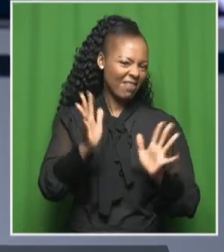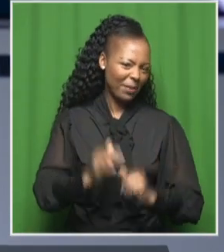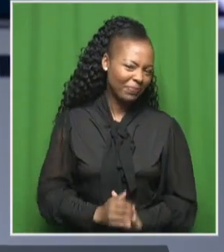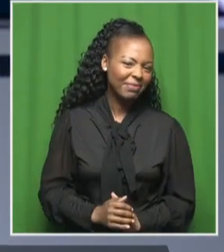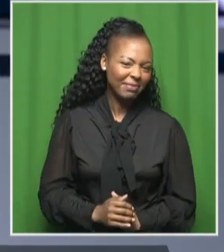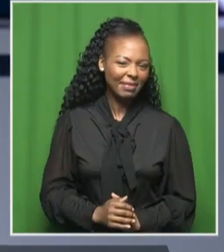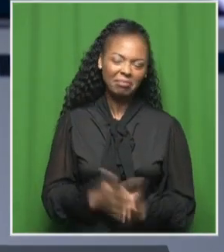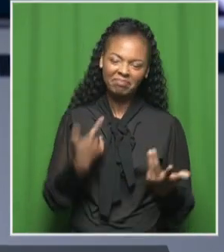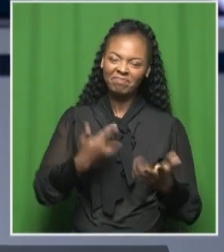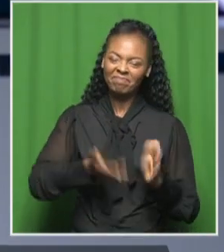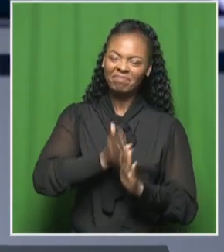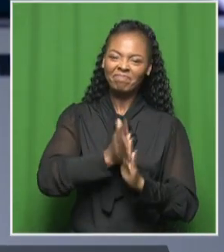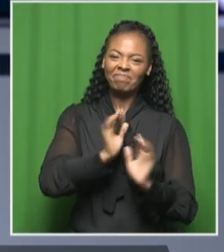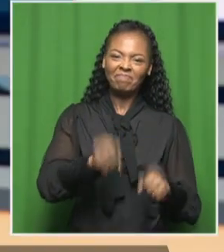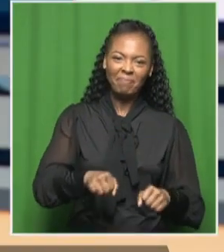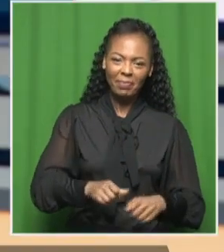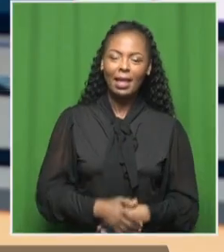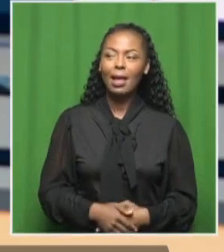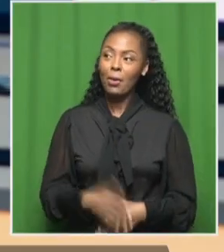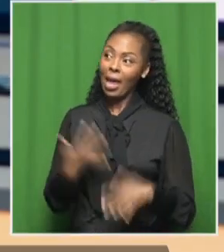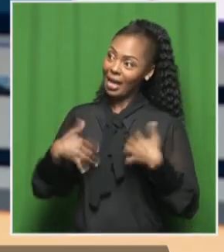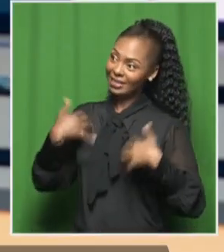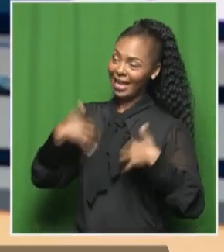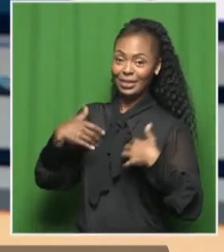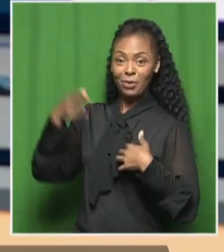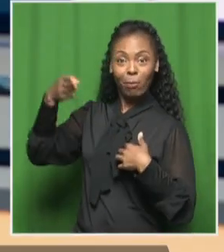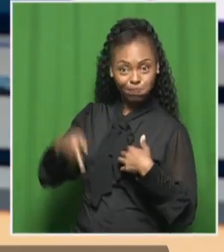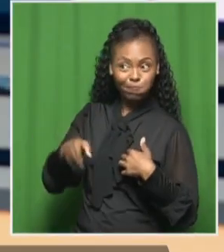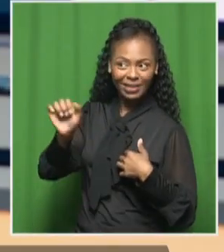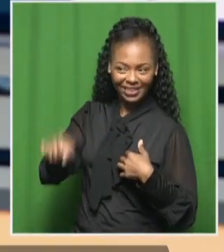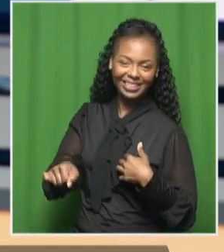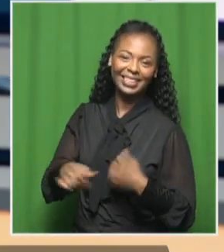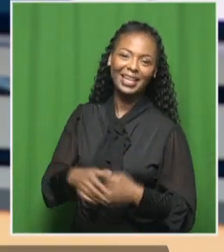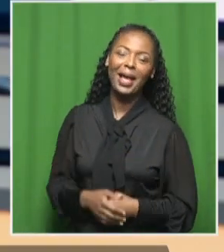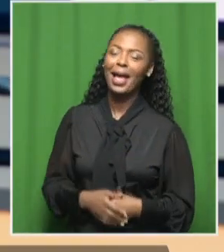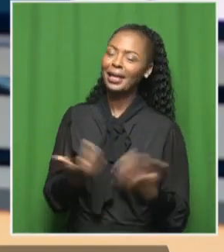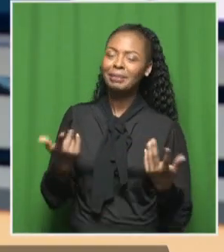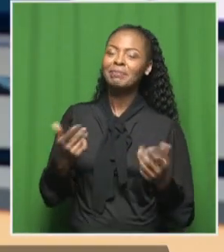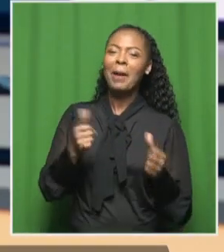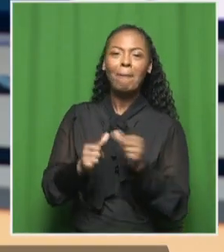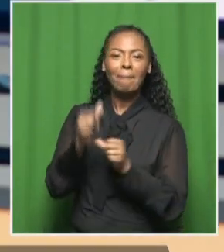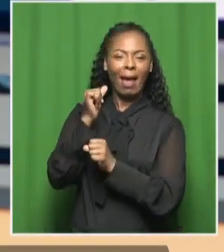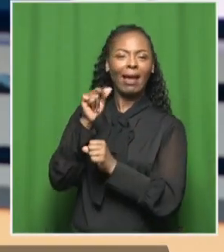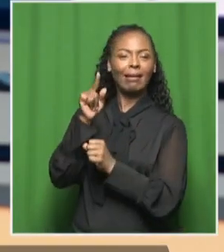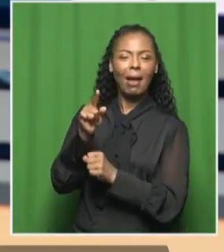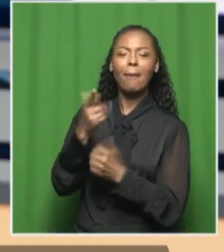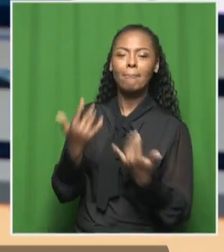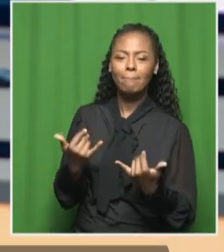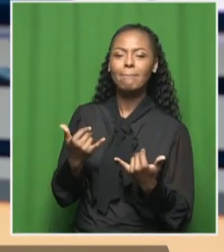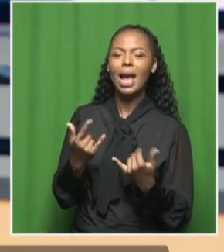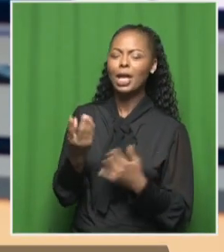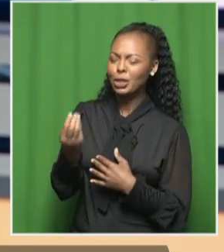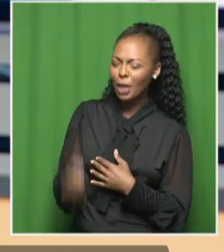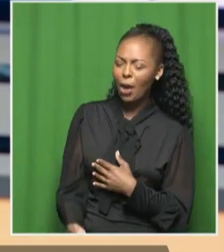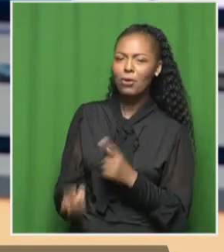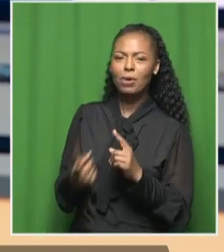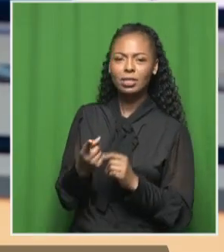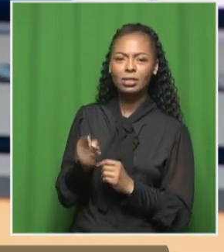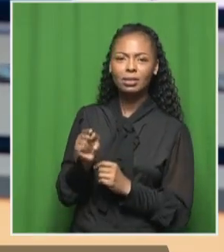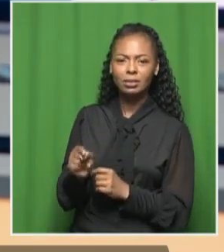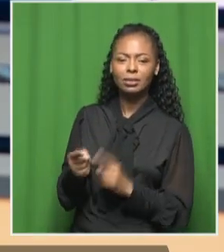ready to roll. Yeah, and we're excited to have you, of course. You know, and just going back, this preacher's kid from Washington,